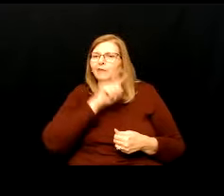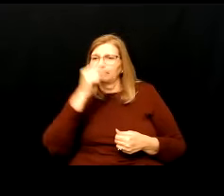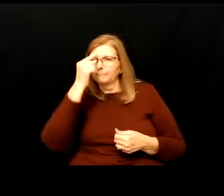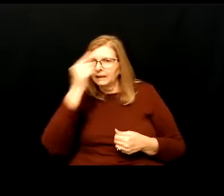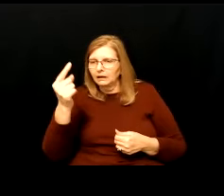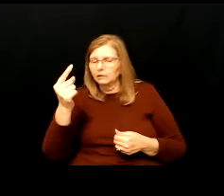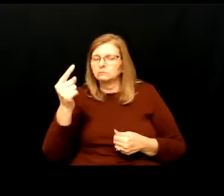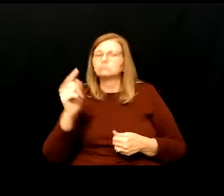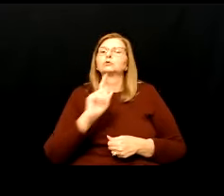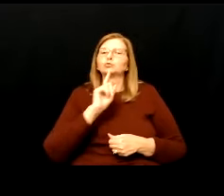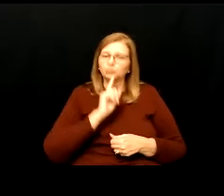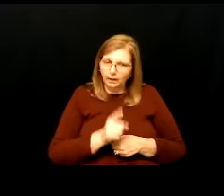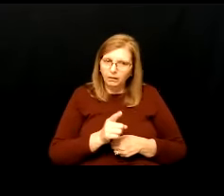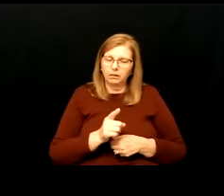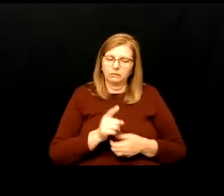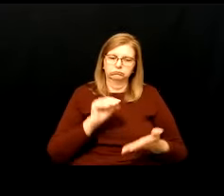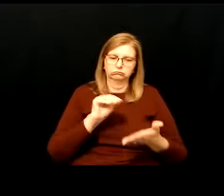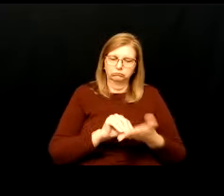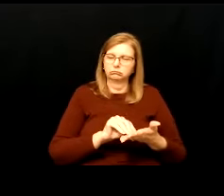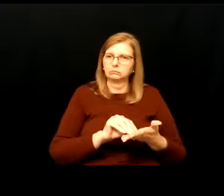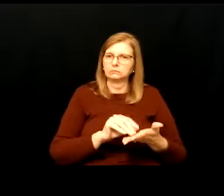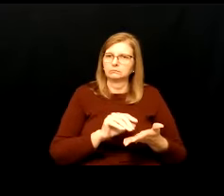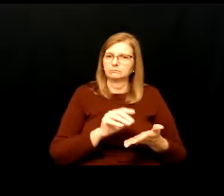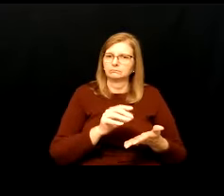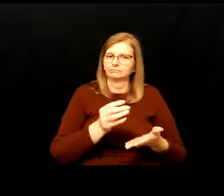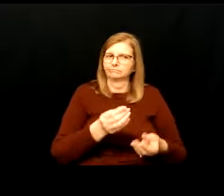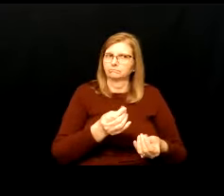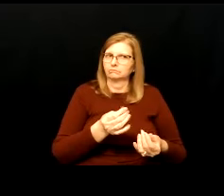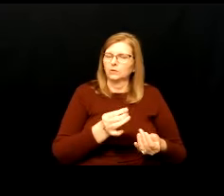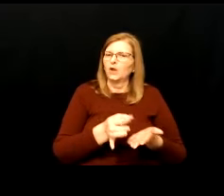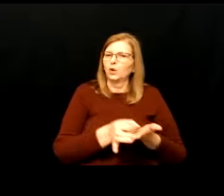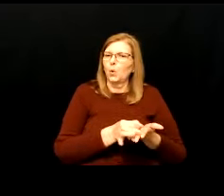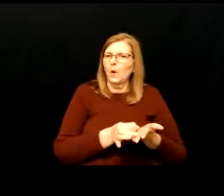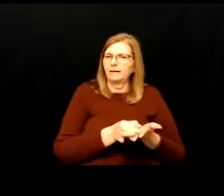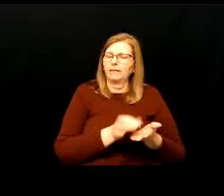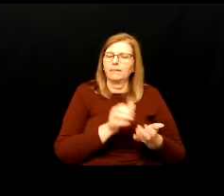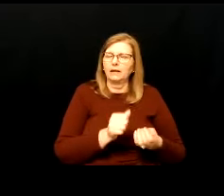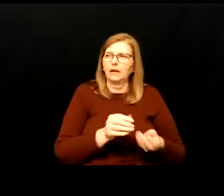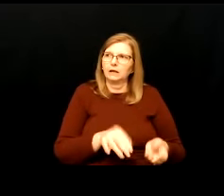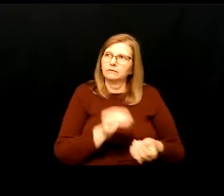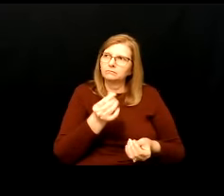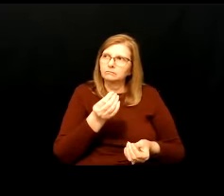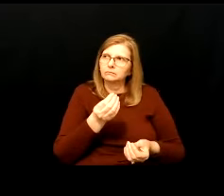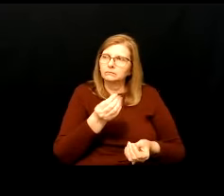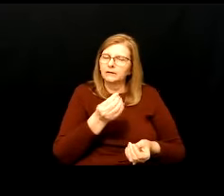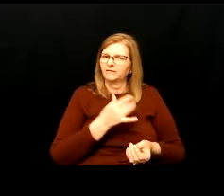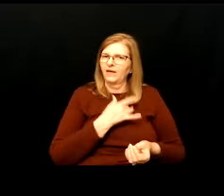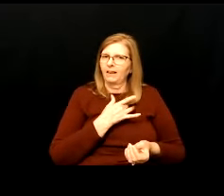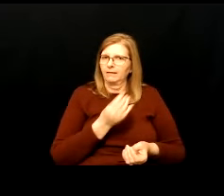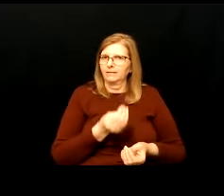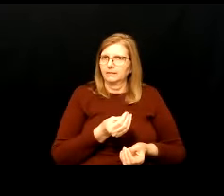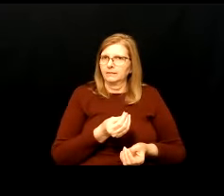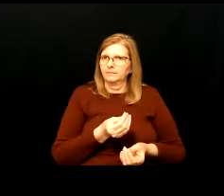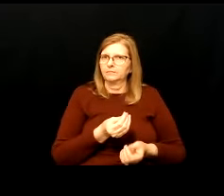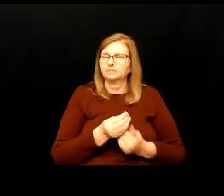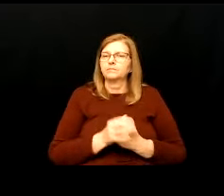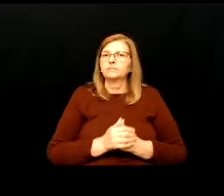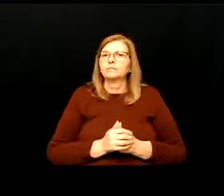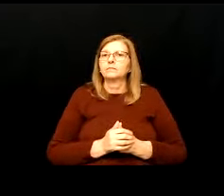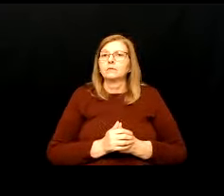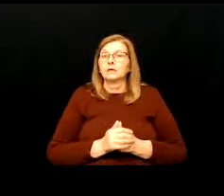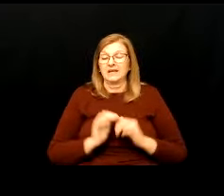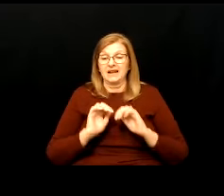actually put a penny that they can remove and feel. So the